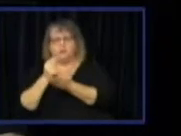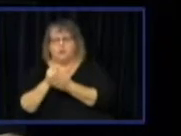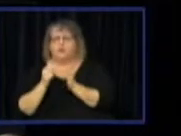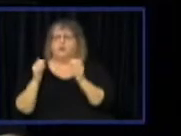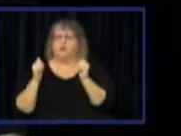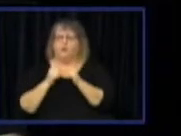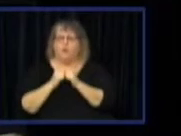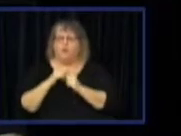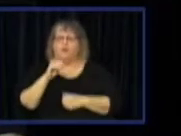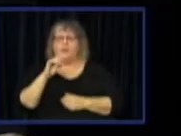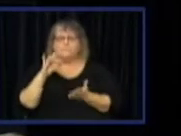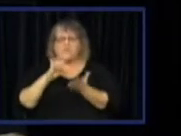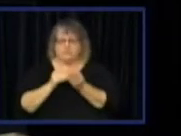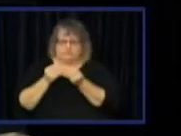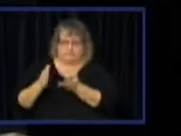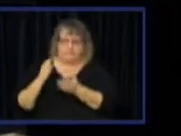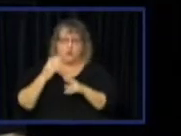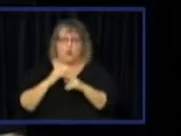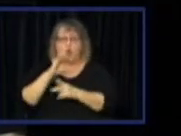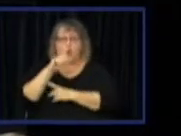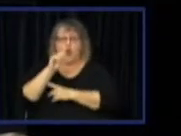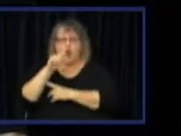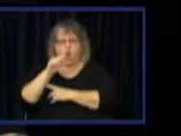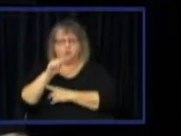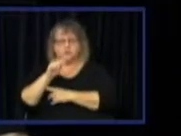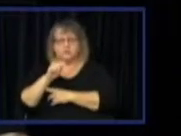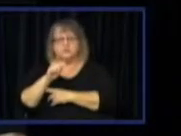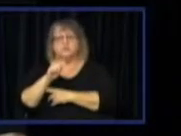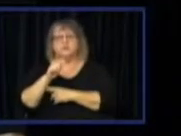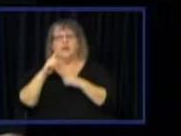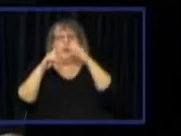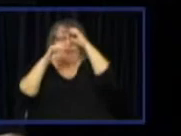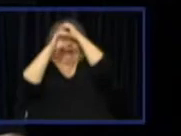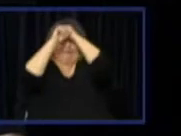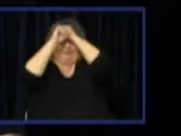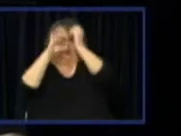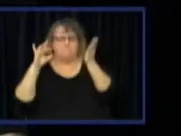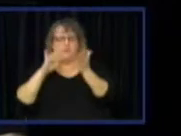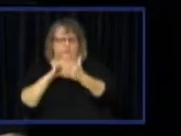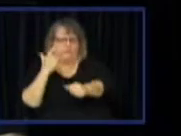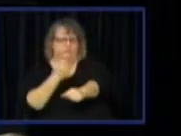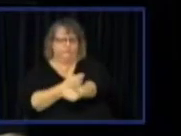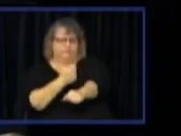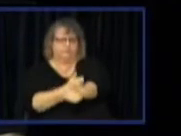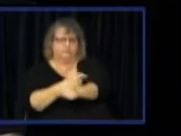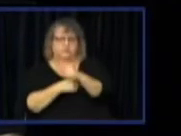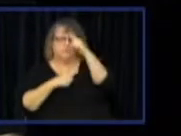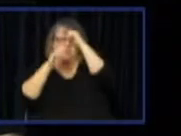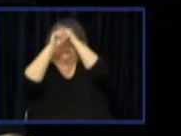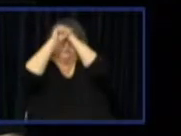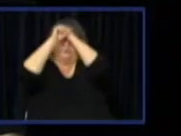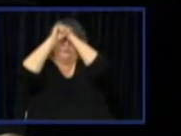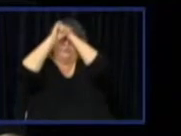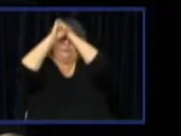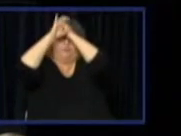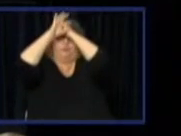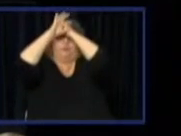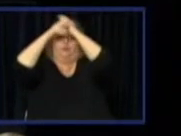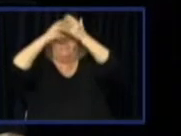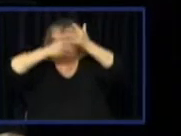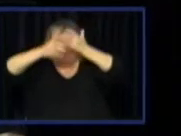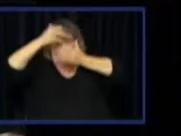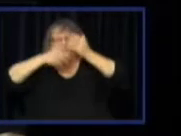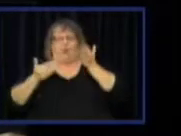with clot buster medications, meaning trying to restore blood flow to the brain. And so part of that is